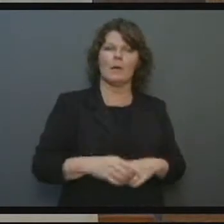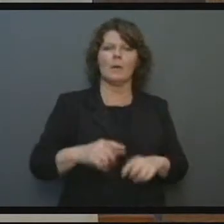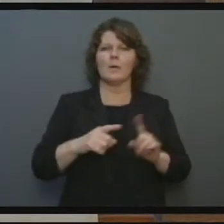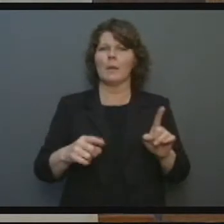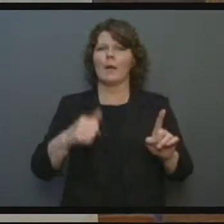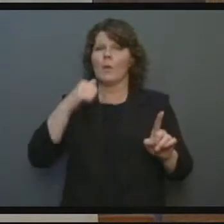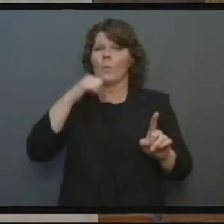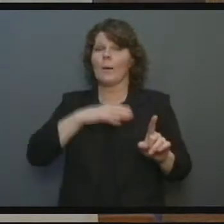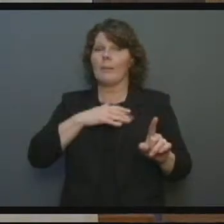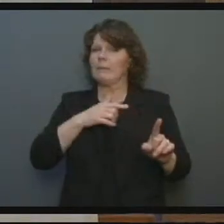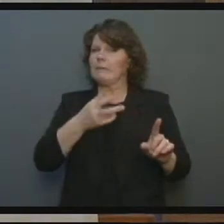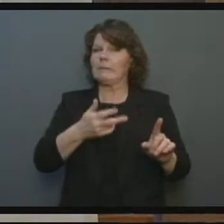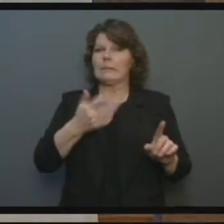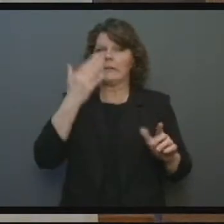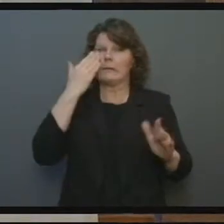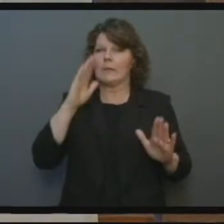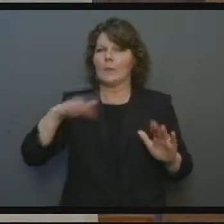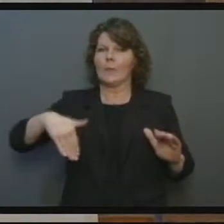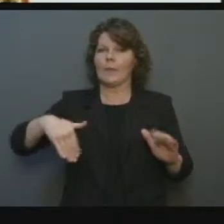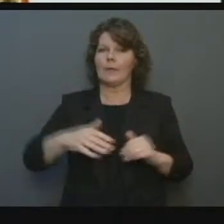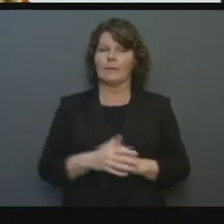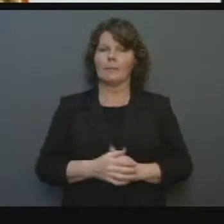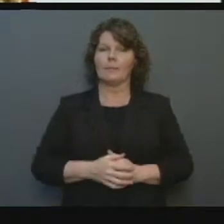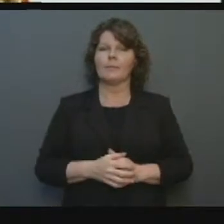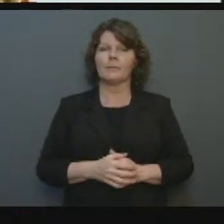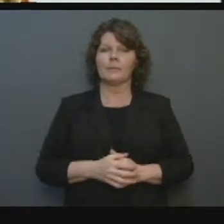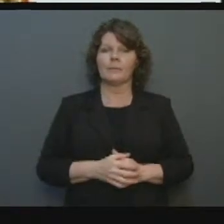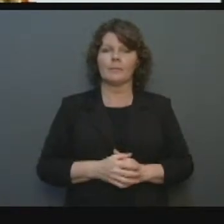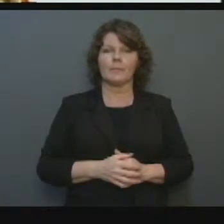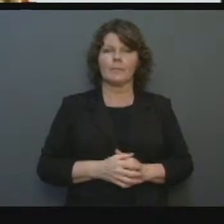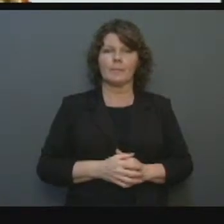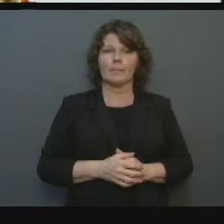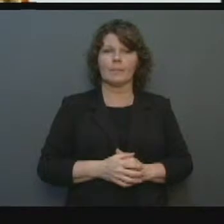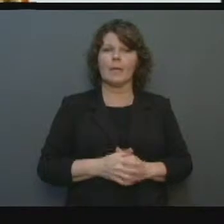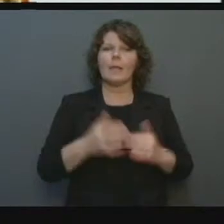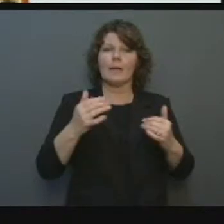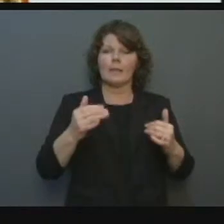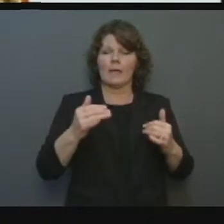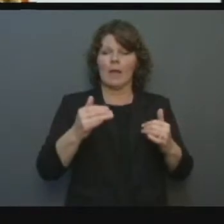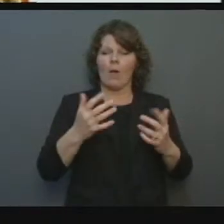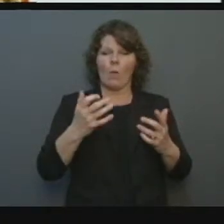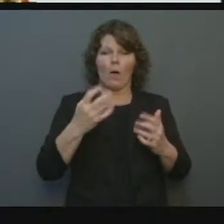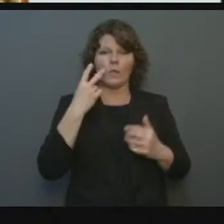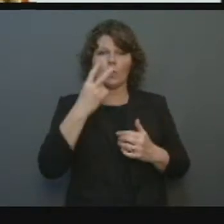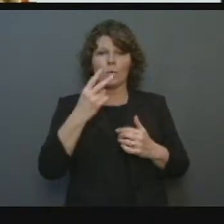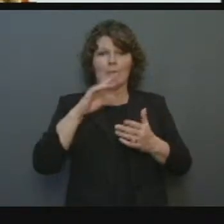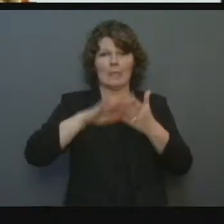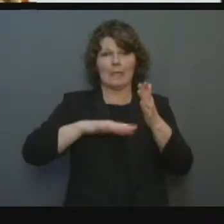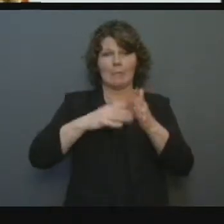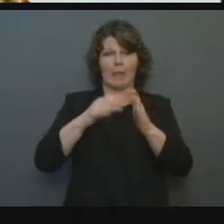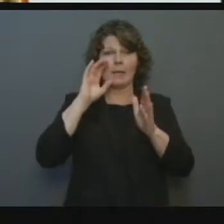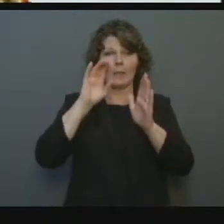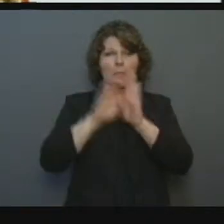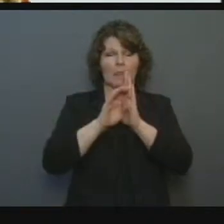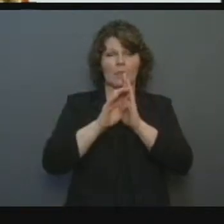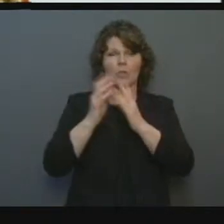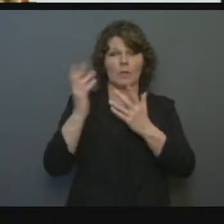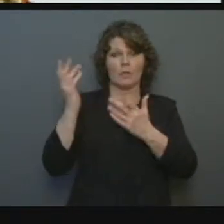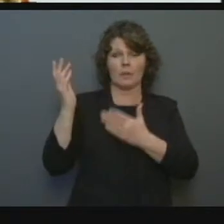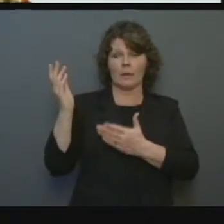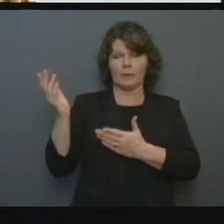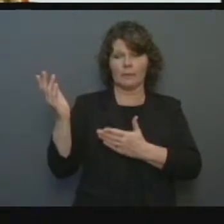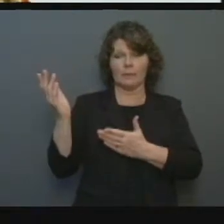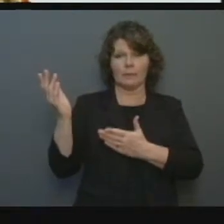didn't know it. Not yet. I'd like for you to look for a moment at this medieval painting. It's titled The Resurrection by